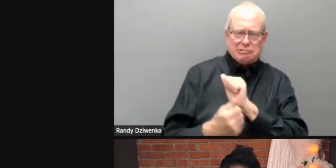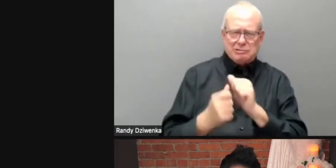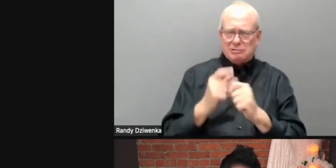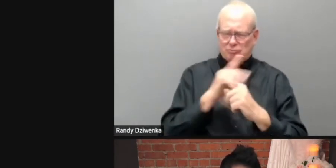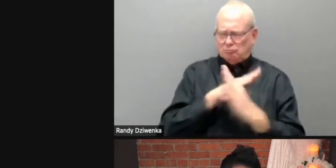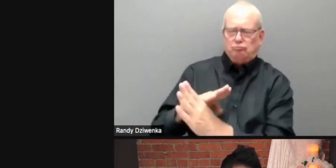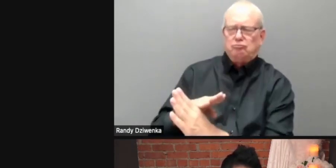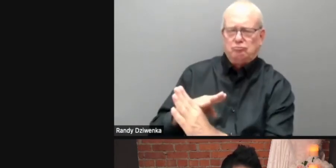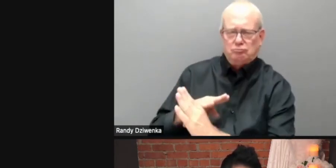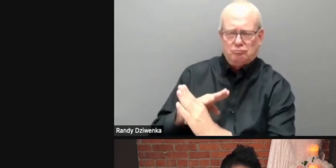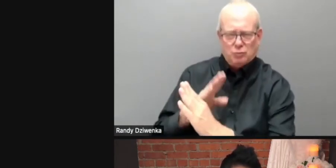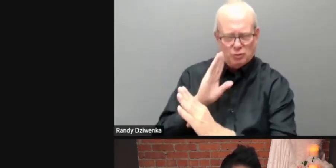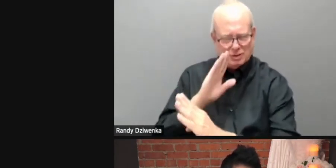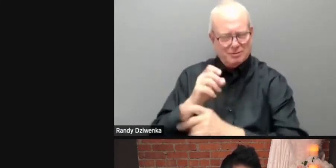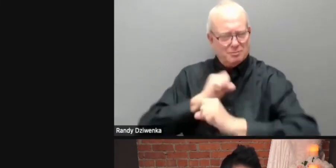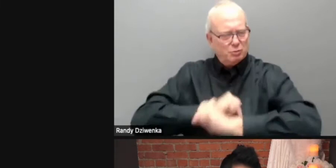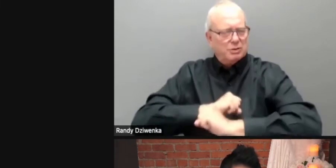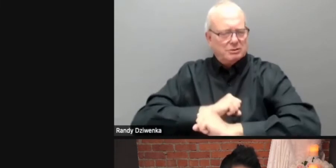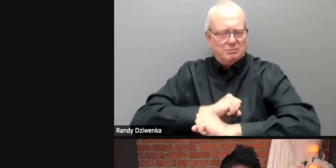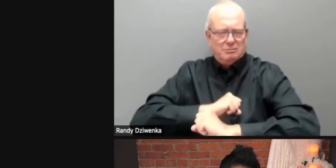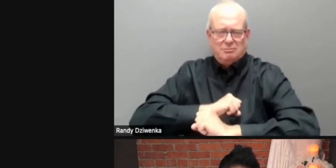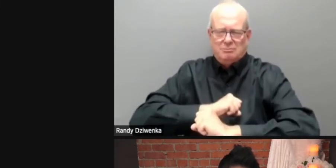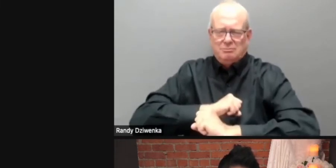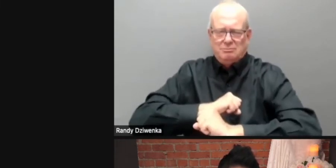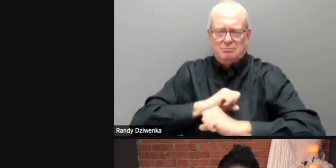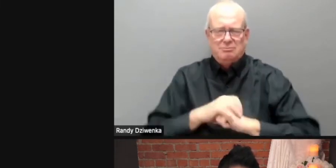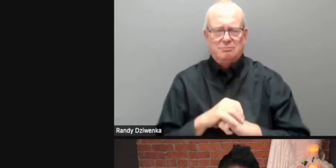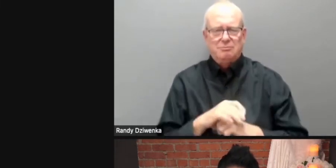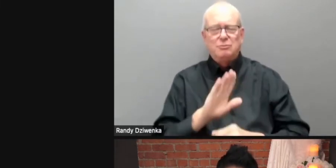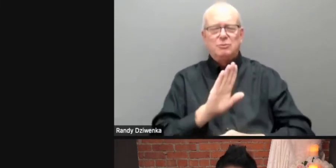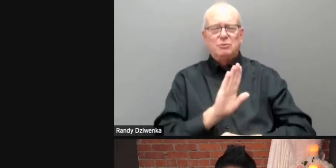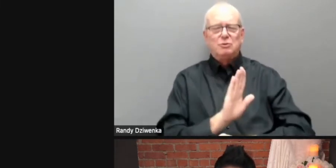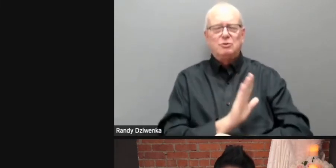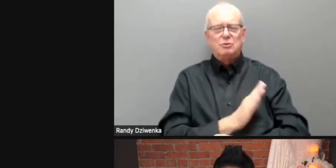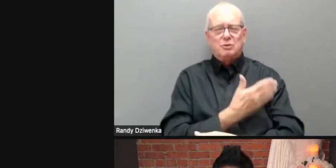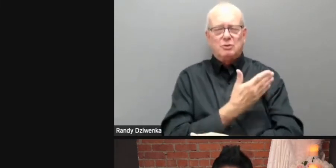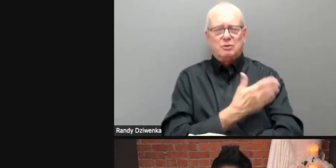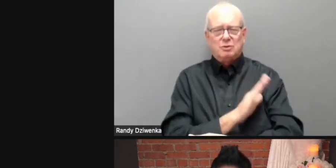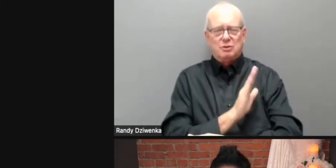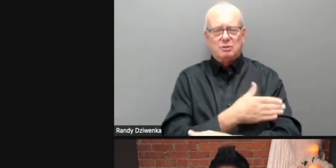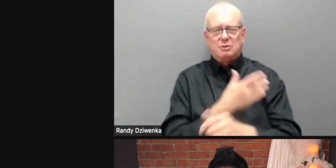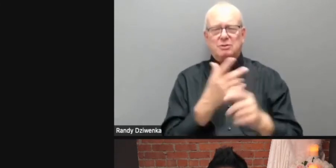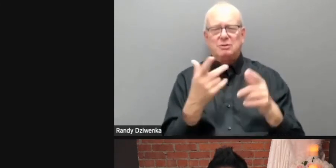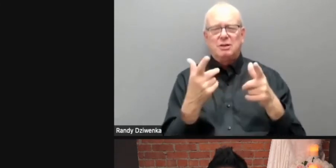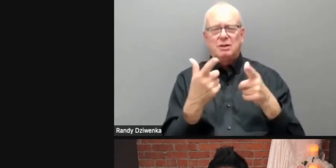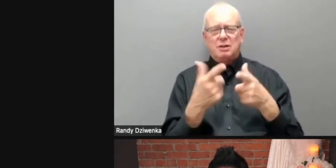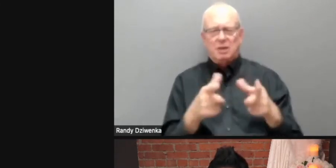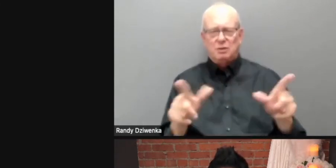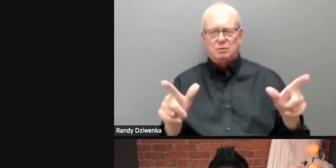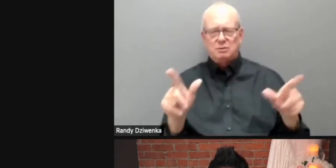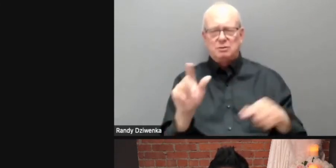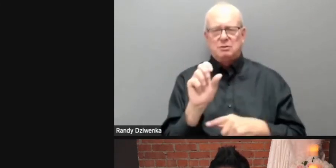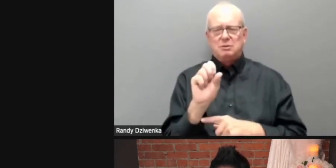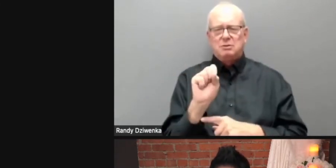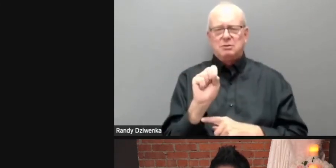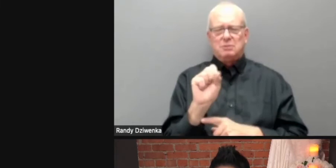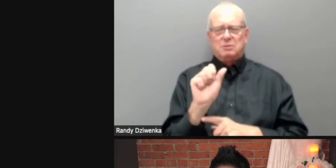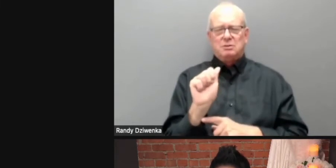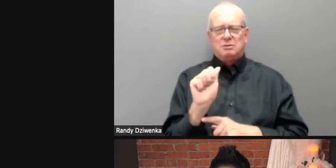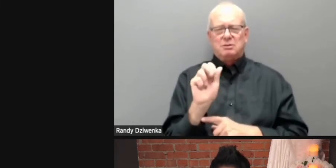sung is in Sanskrit and explains the different aspects of Ganesha. The dance will be performed